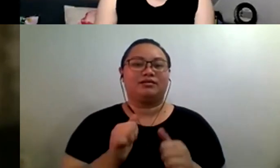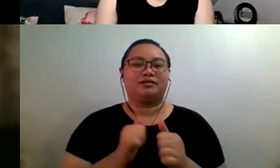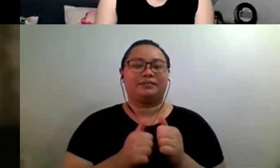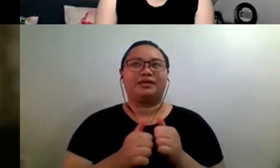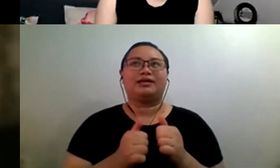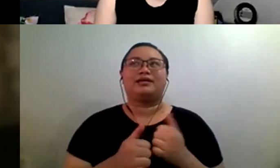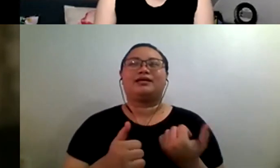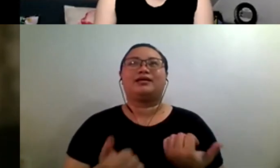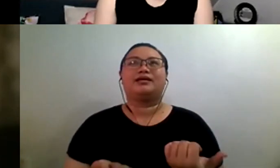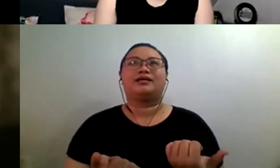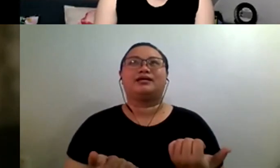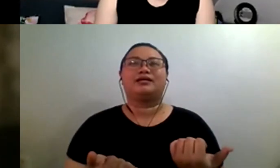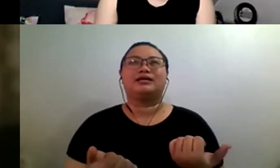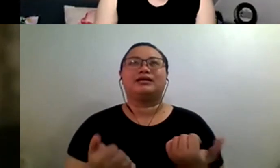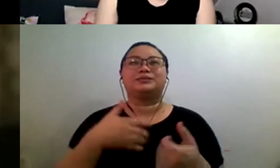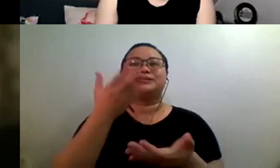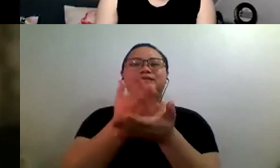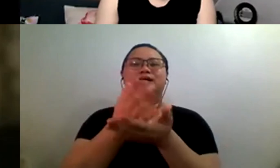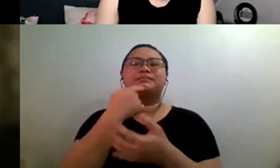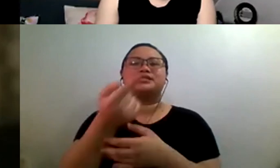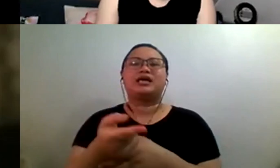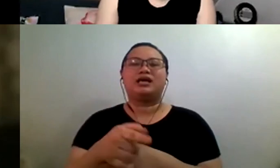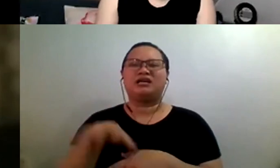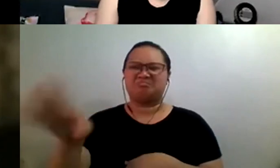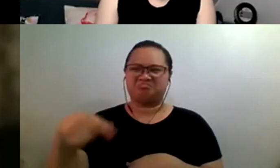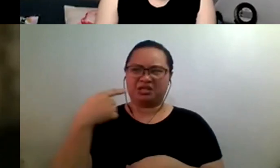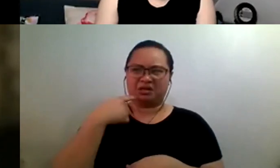unteaching empathy. We have to stop saying na ganito kami nung araw.